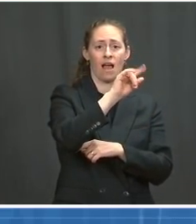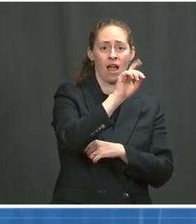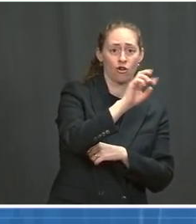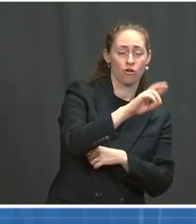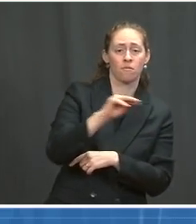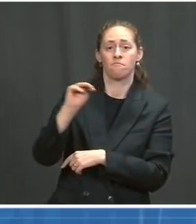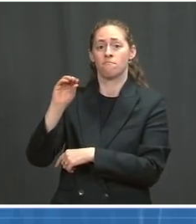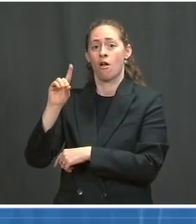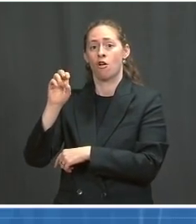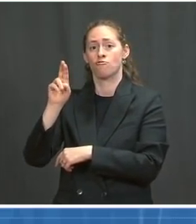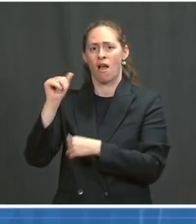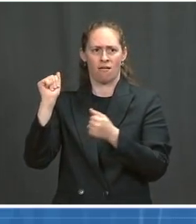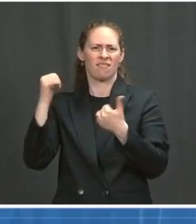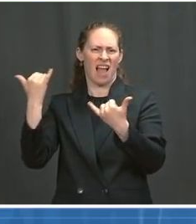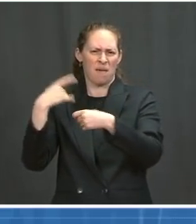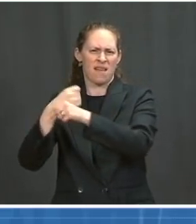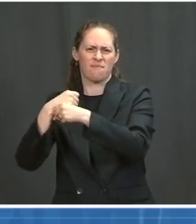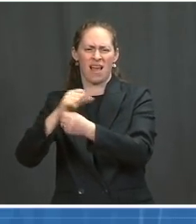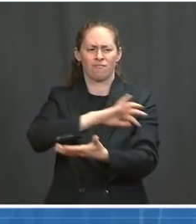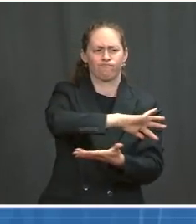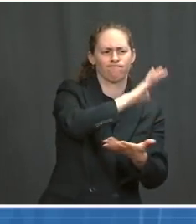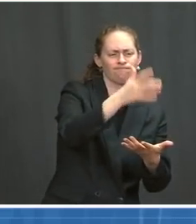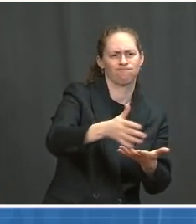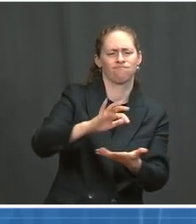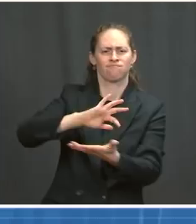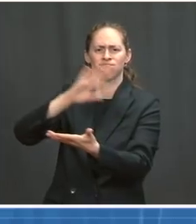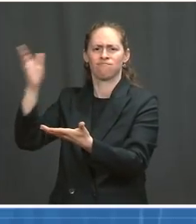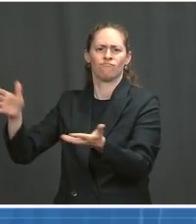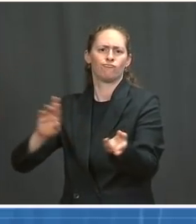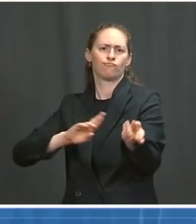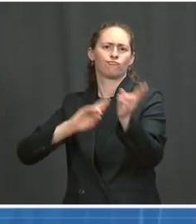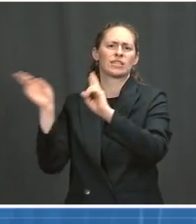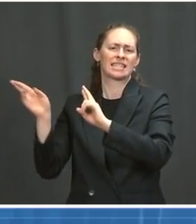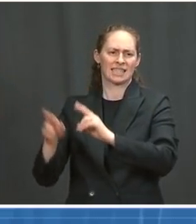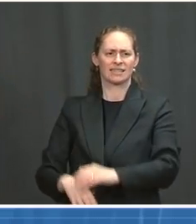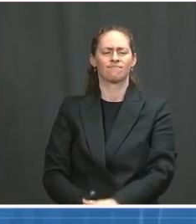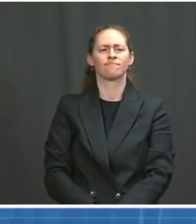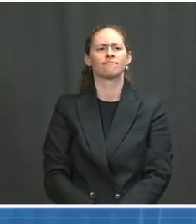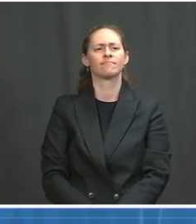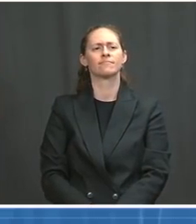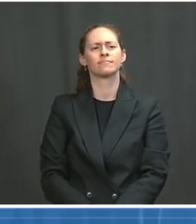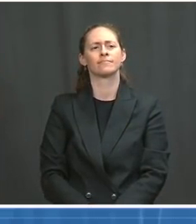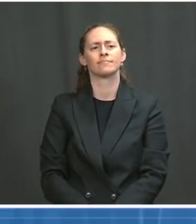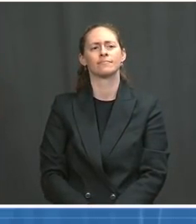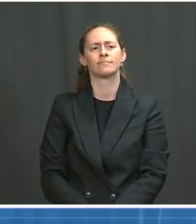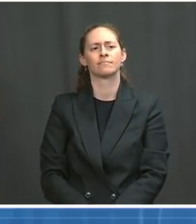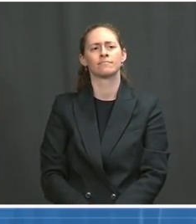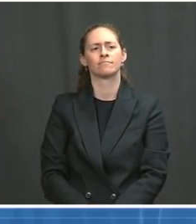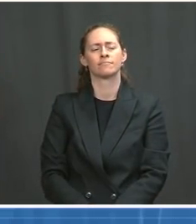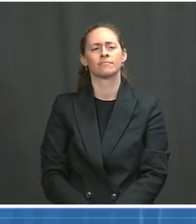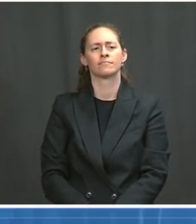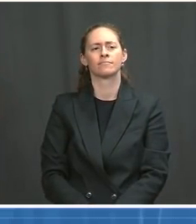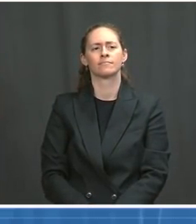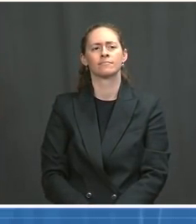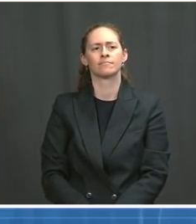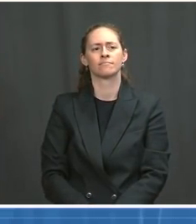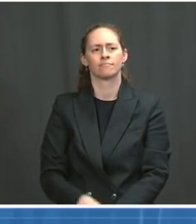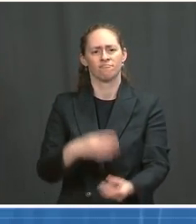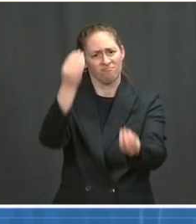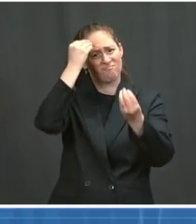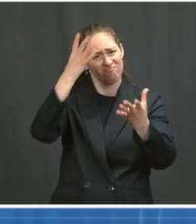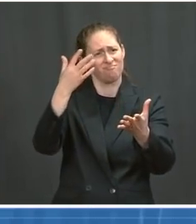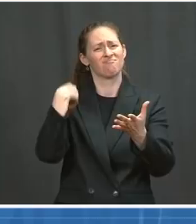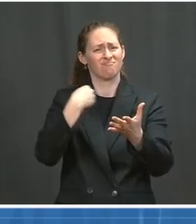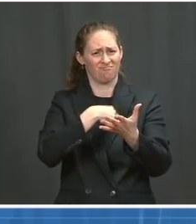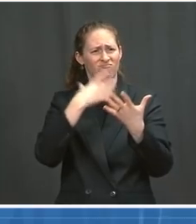Third, we have committed to sharing vaccines with other countries, including approximately 60 million doses of the AstraZeneca